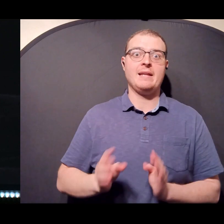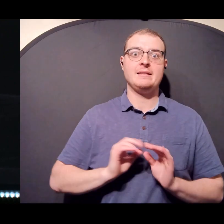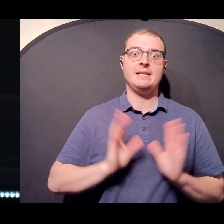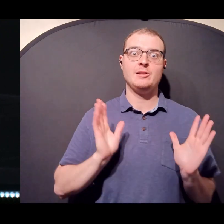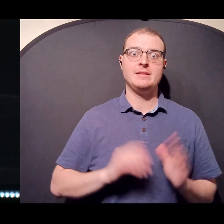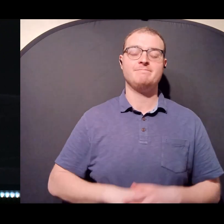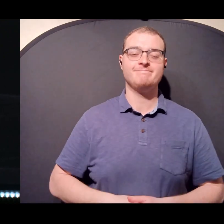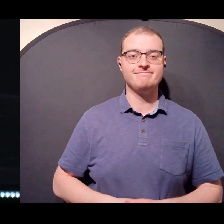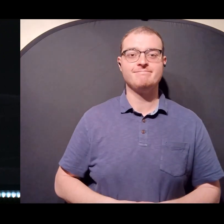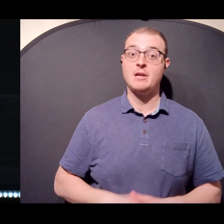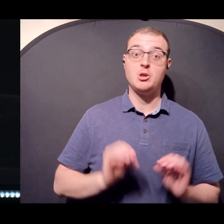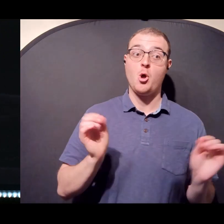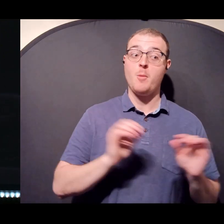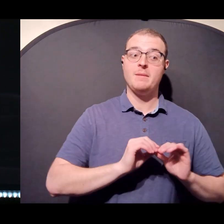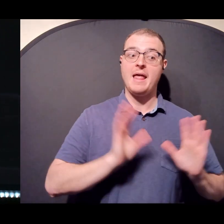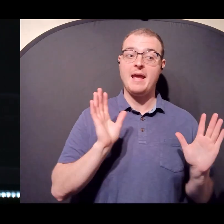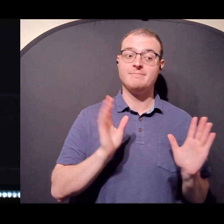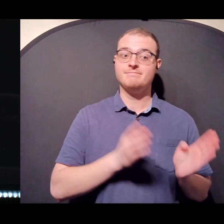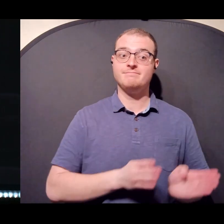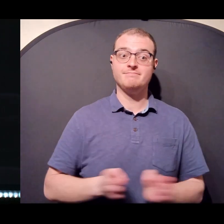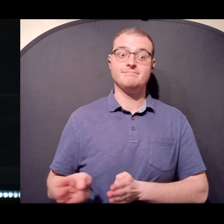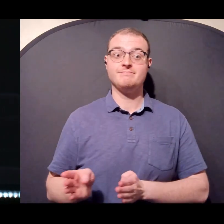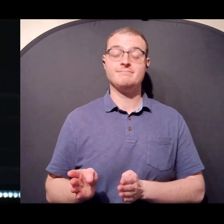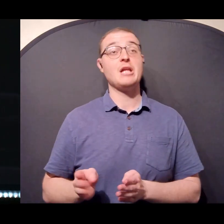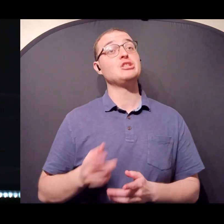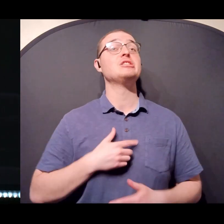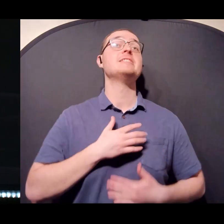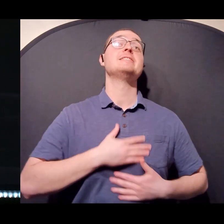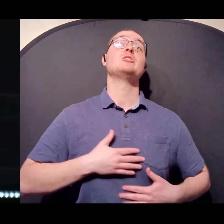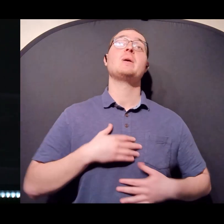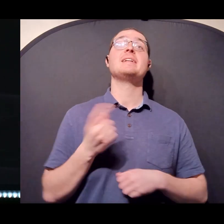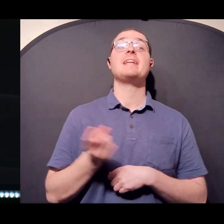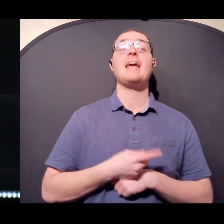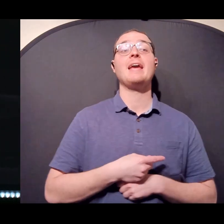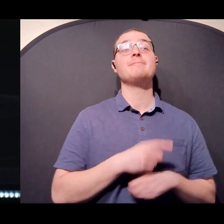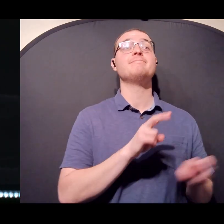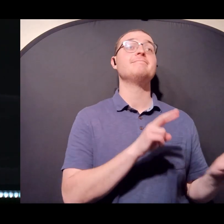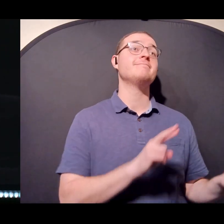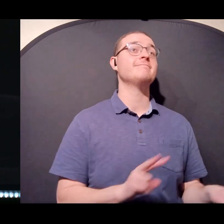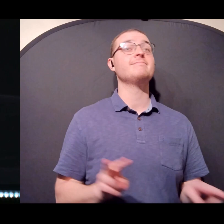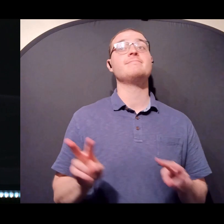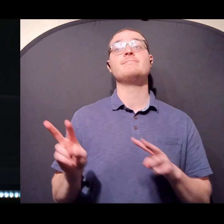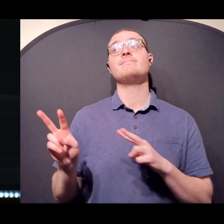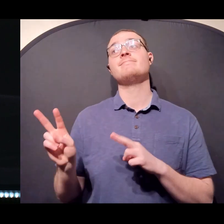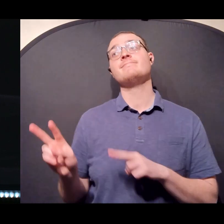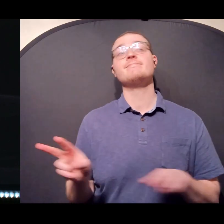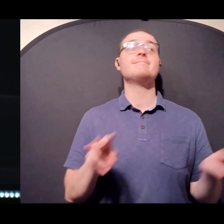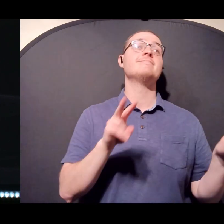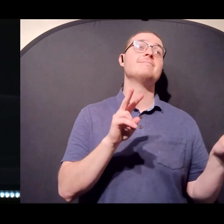Didn't make a plan, clearly. There's no plan. Just enjoying the day.